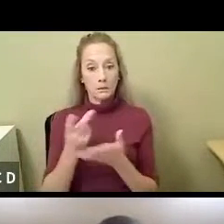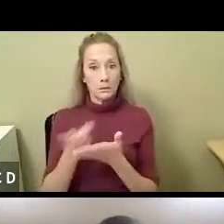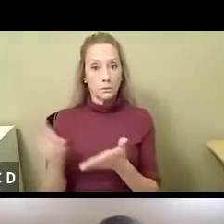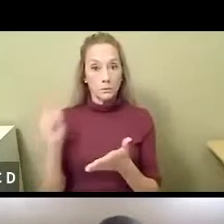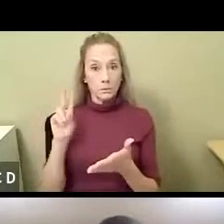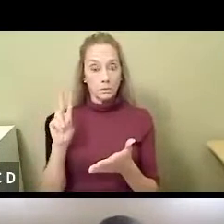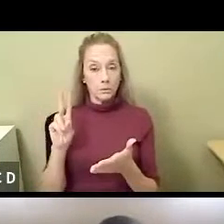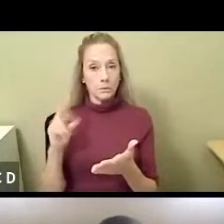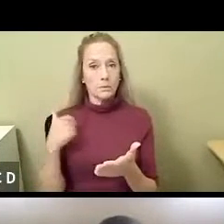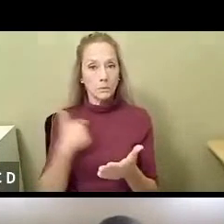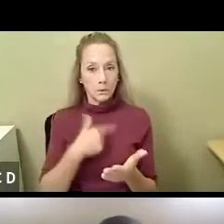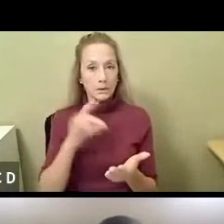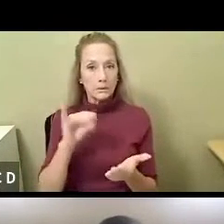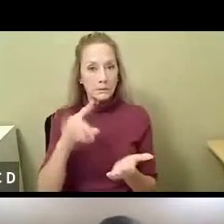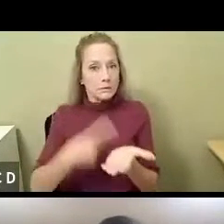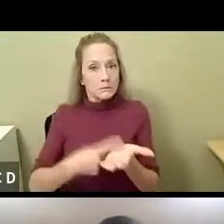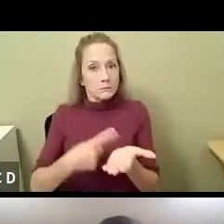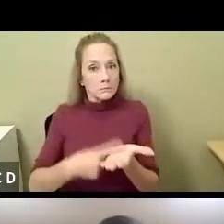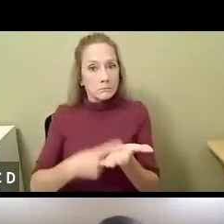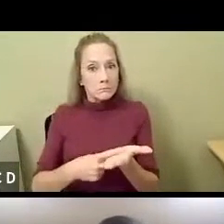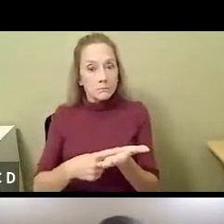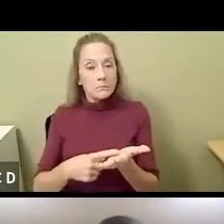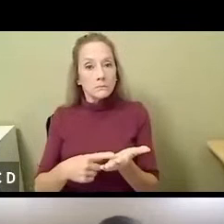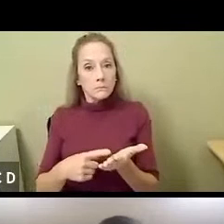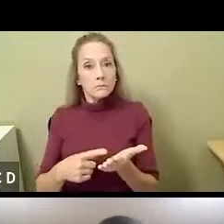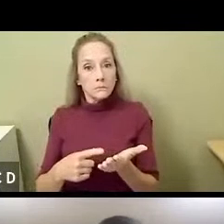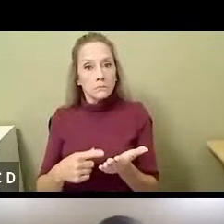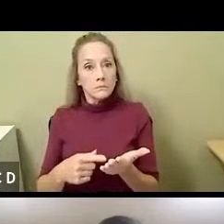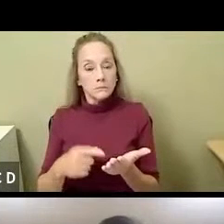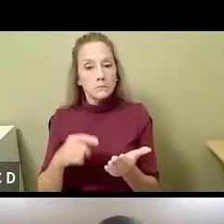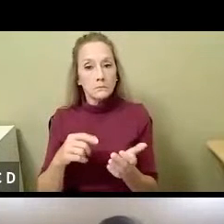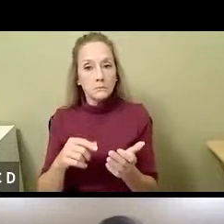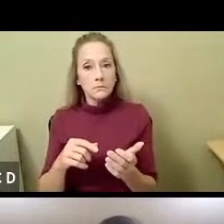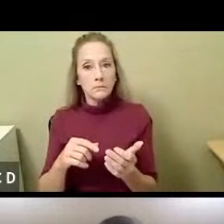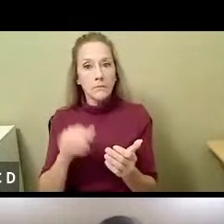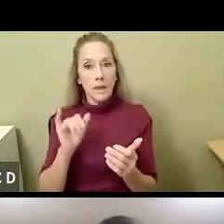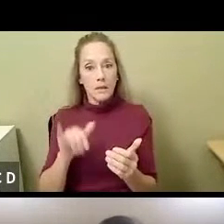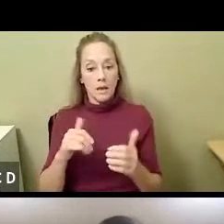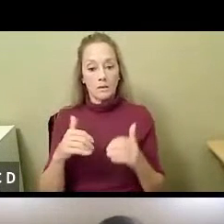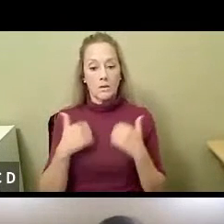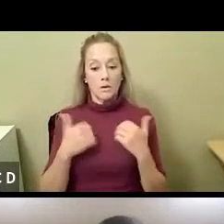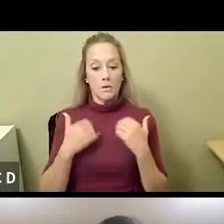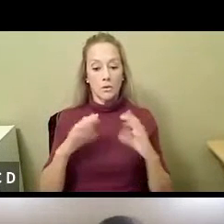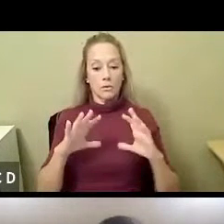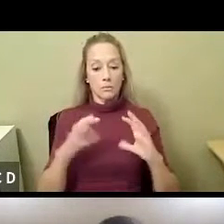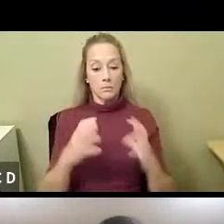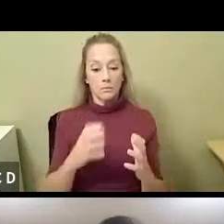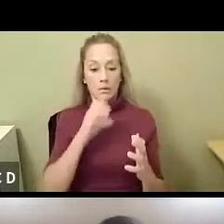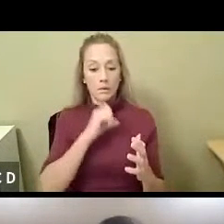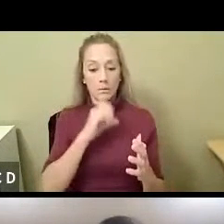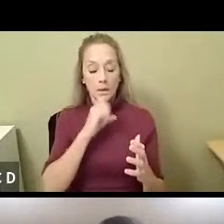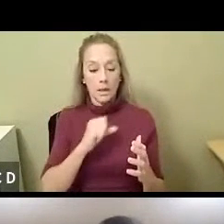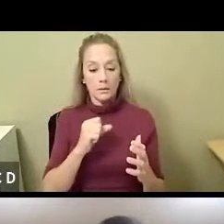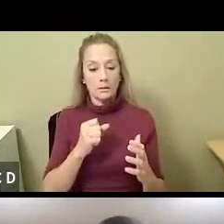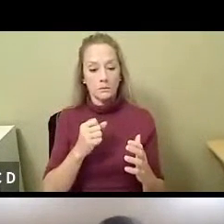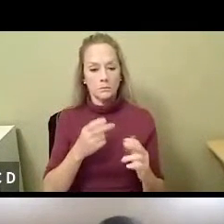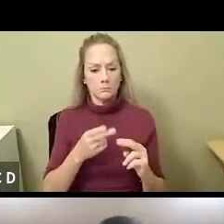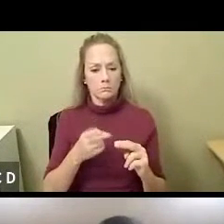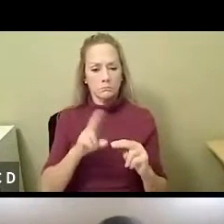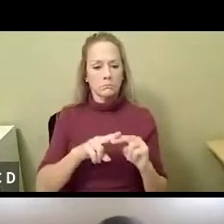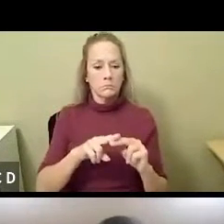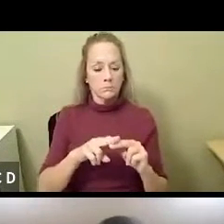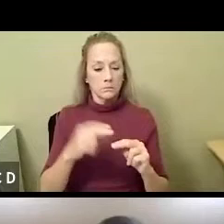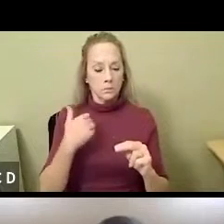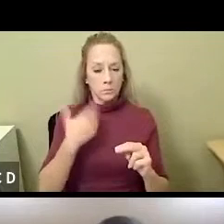how we'd had the significant spike in cases in that younger population, and we weren't sure to what extent that was